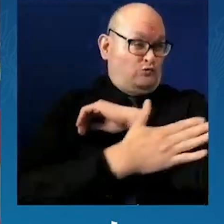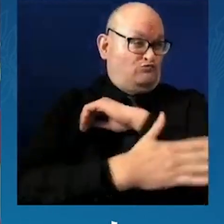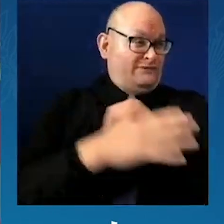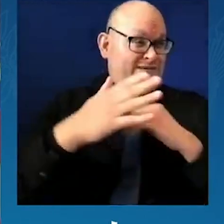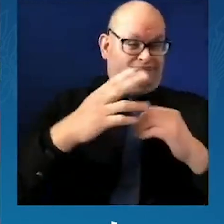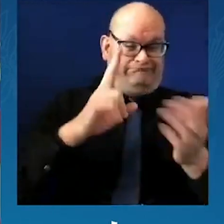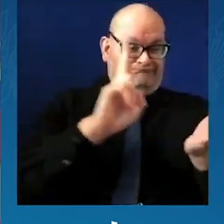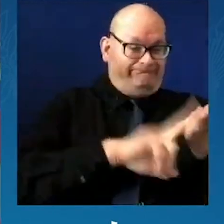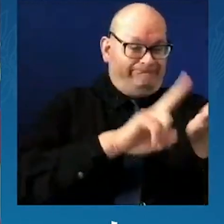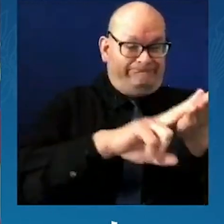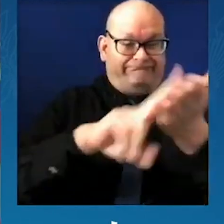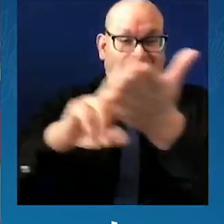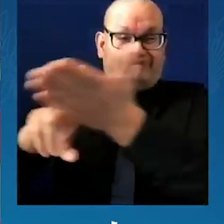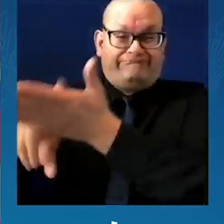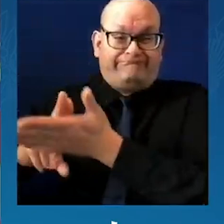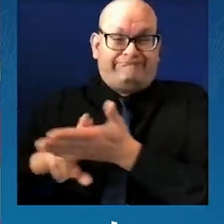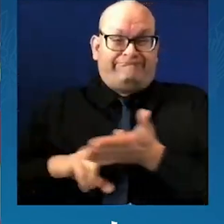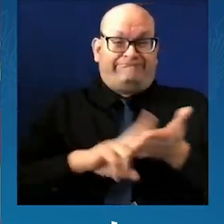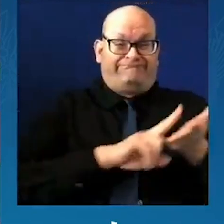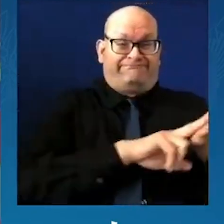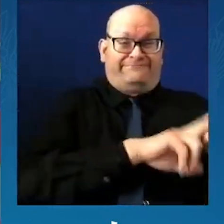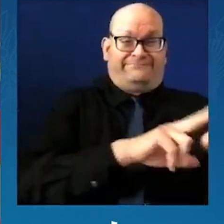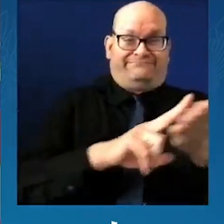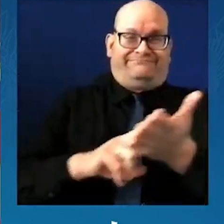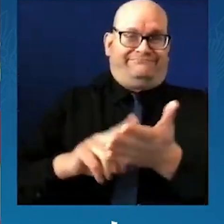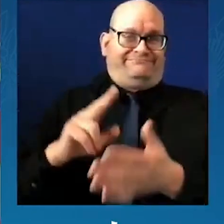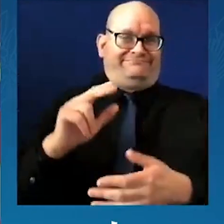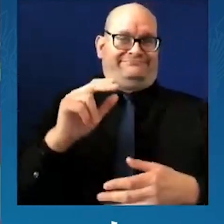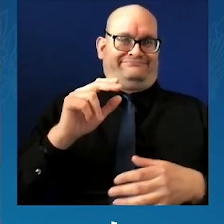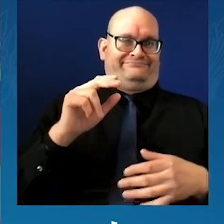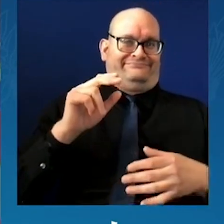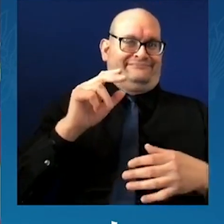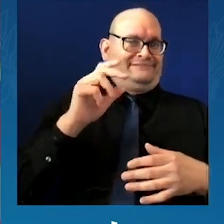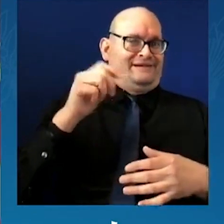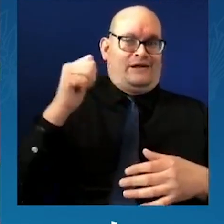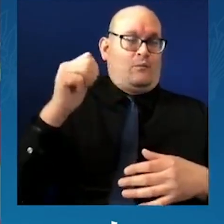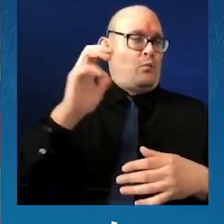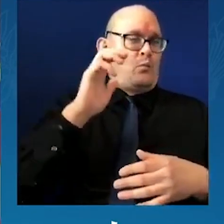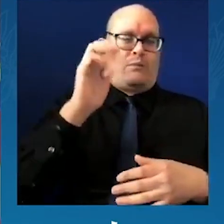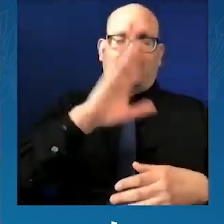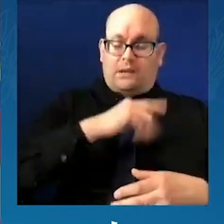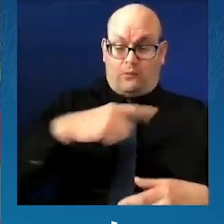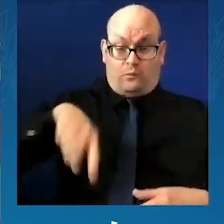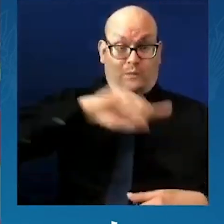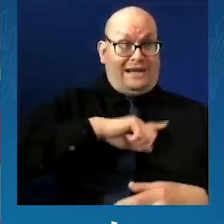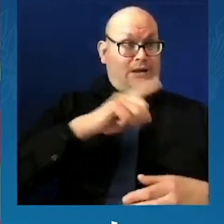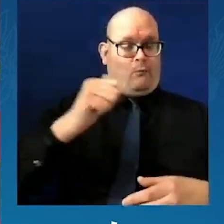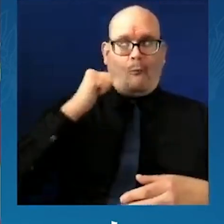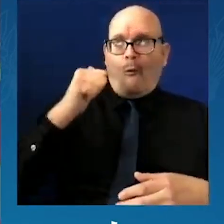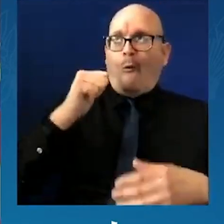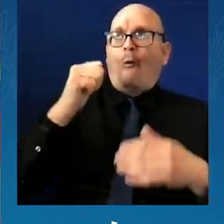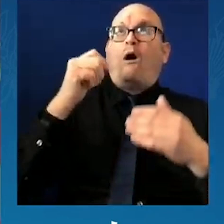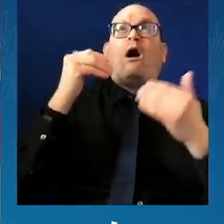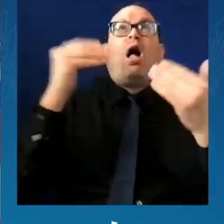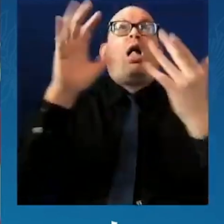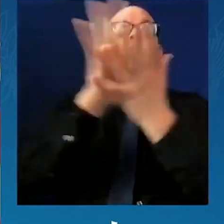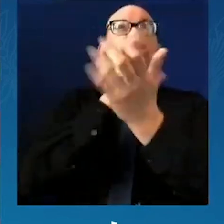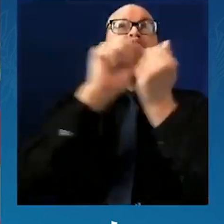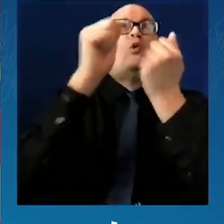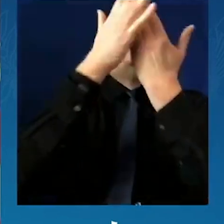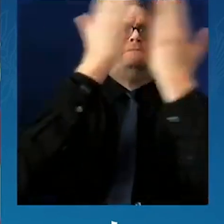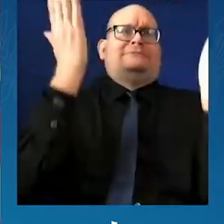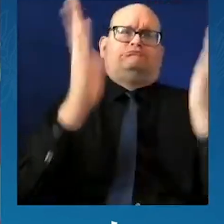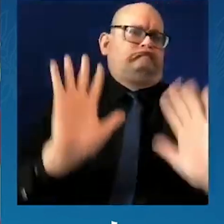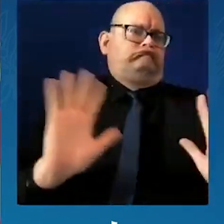conduct destructive direct ascent anti-satellite missile testing. And later